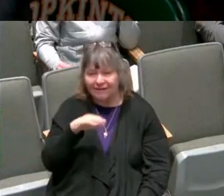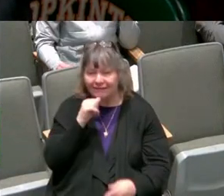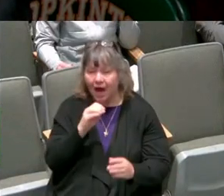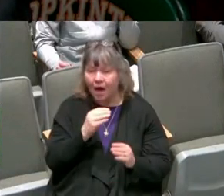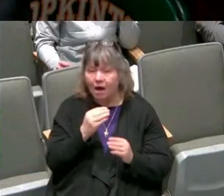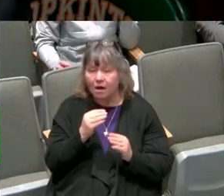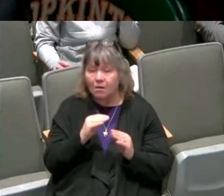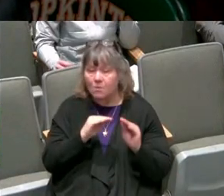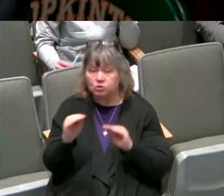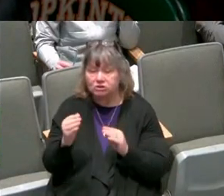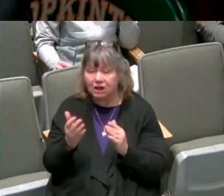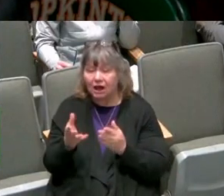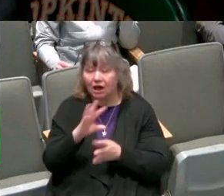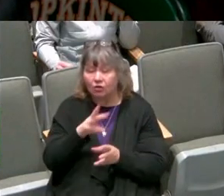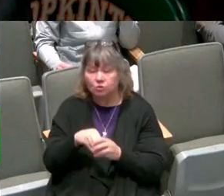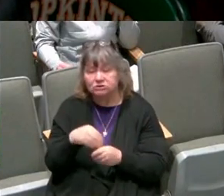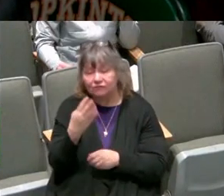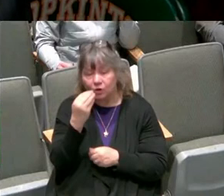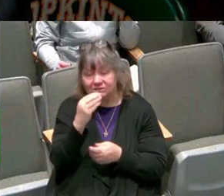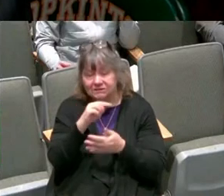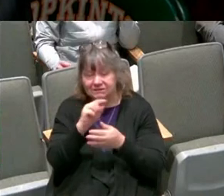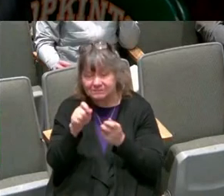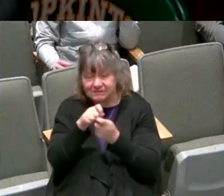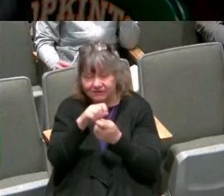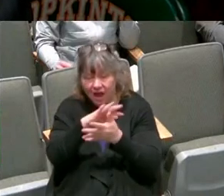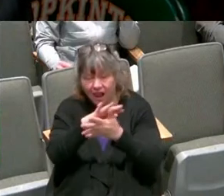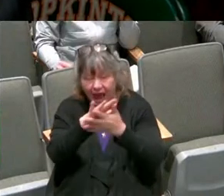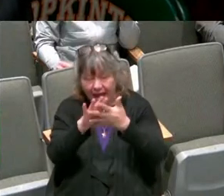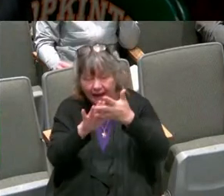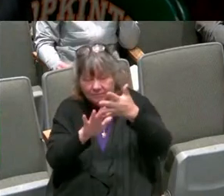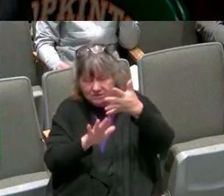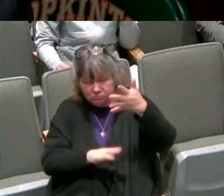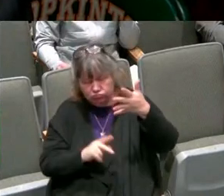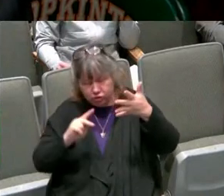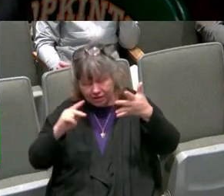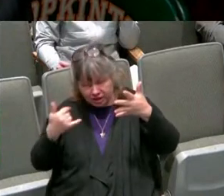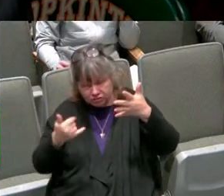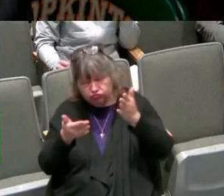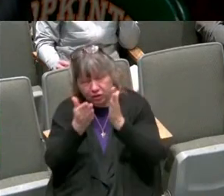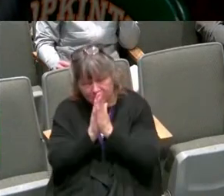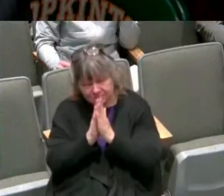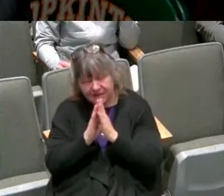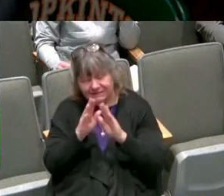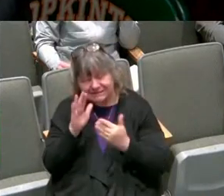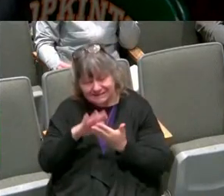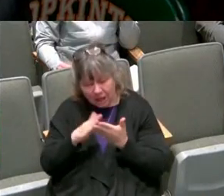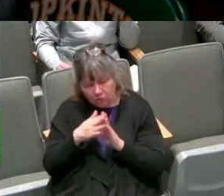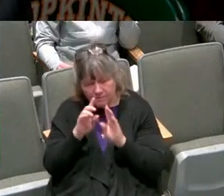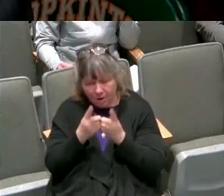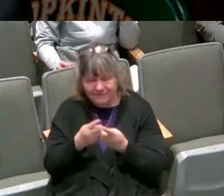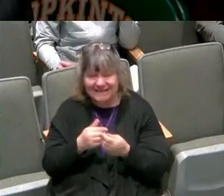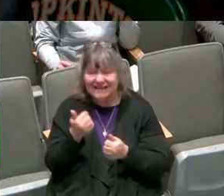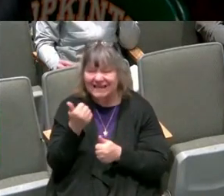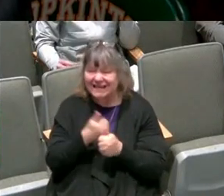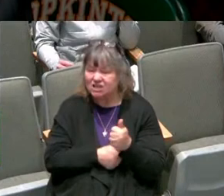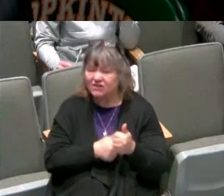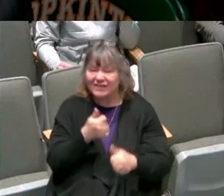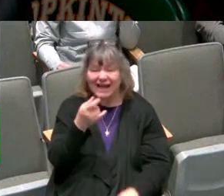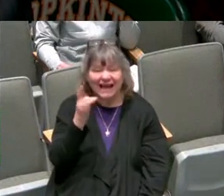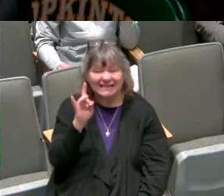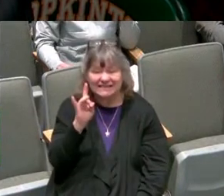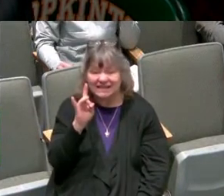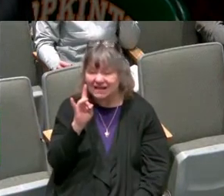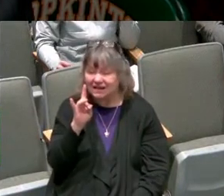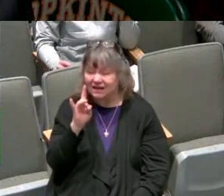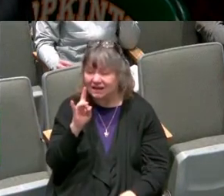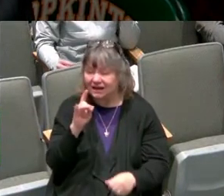includes a list of 14 specific line items mine item projects requested by Town departments each of these 18 items listed